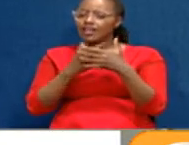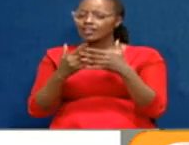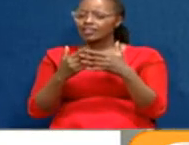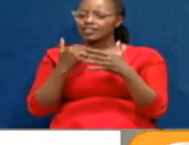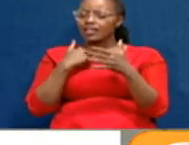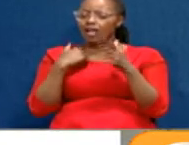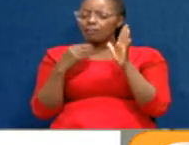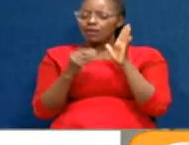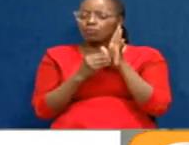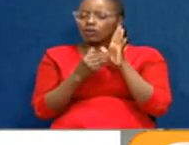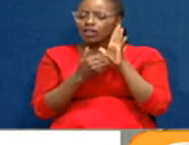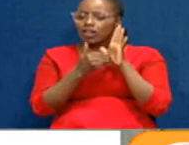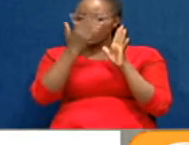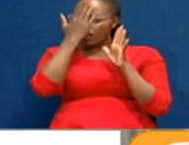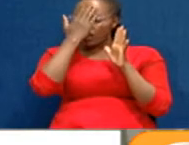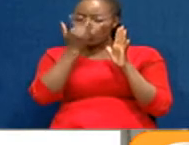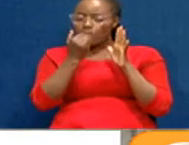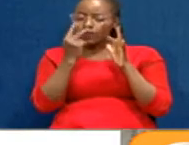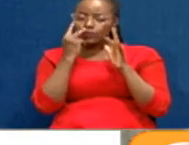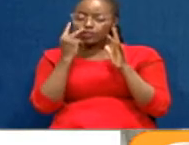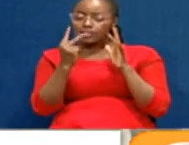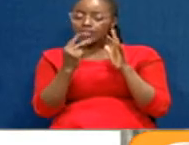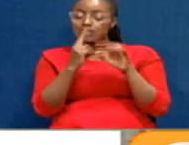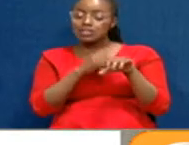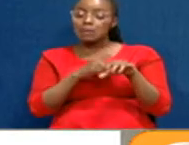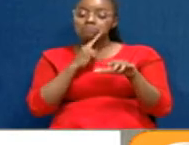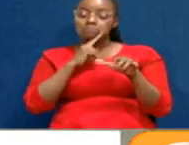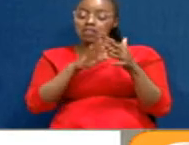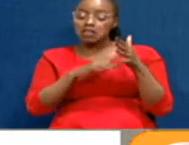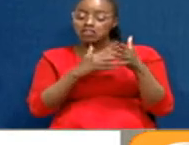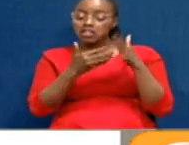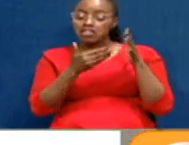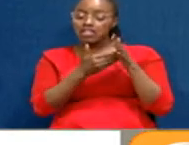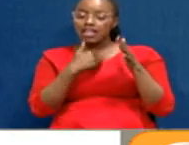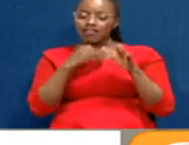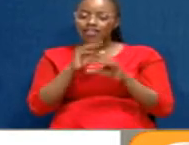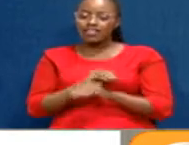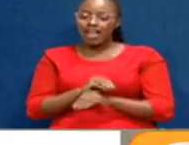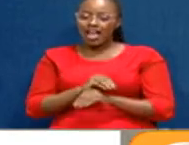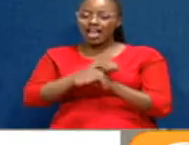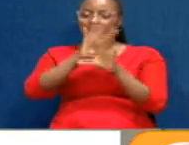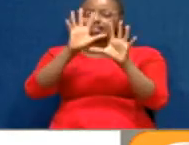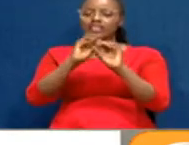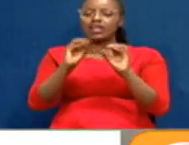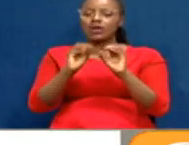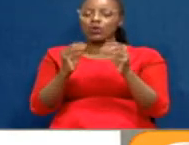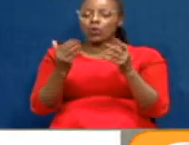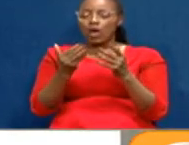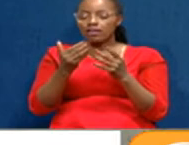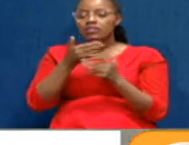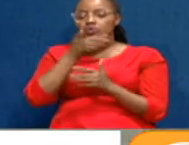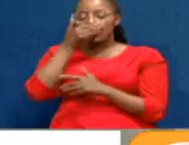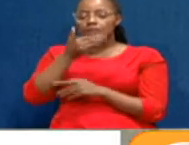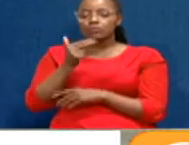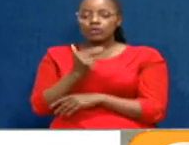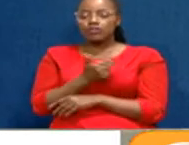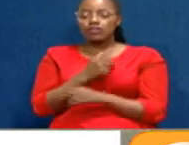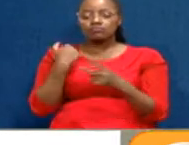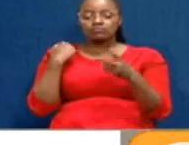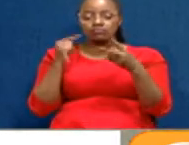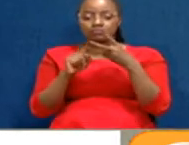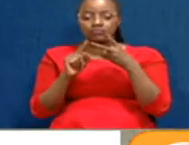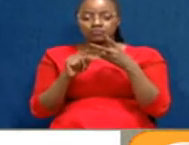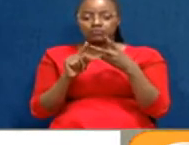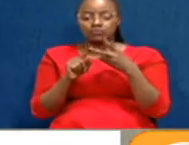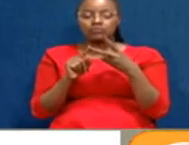have been put? Because you see, saying we put structures can be a very clear way of responding to us. And then